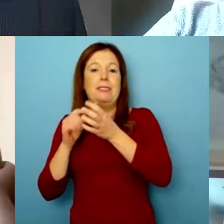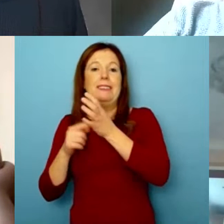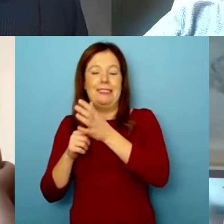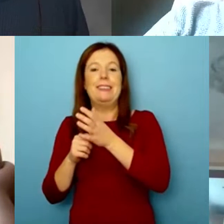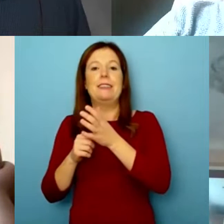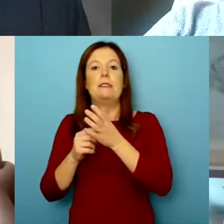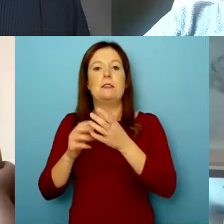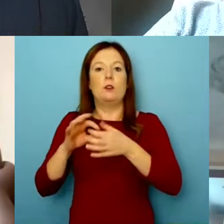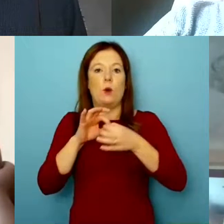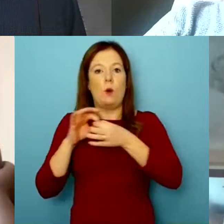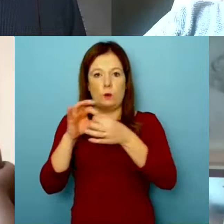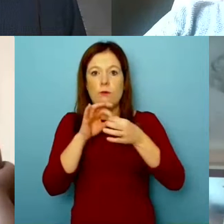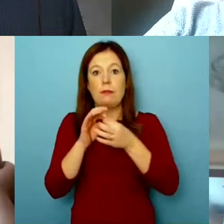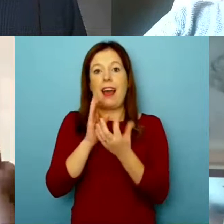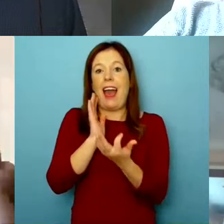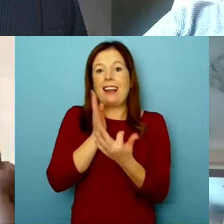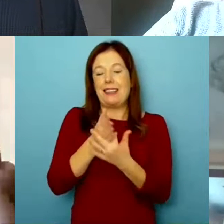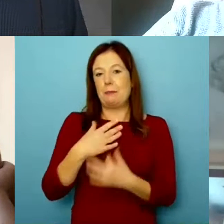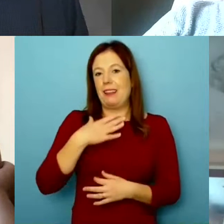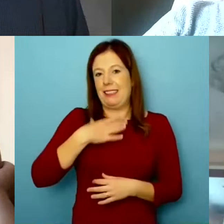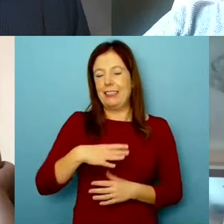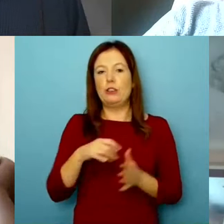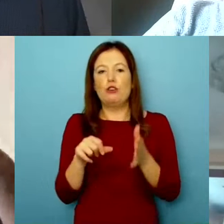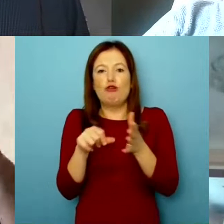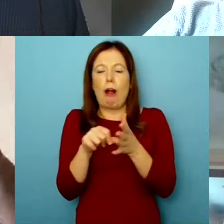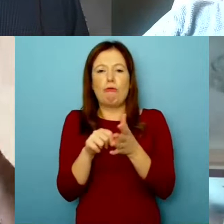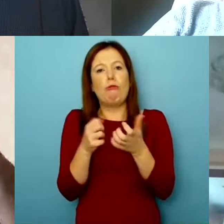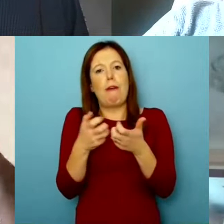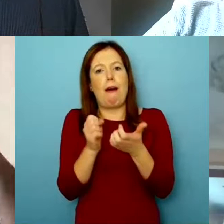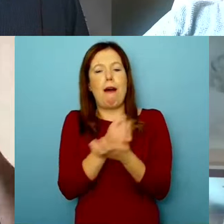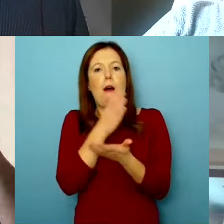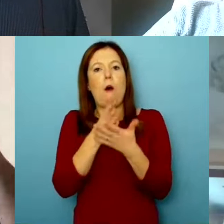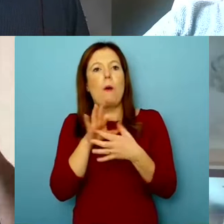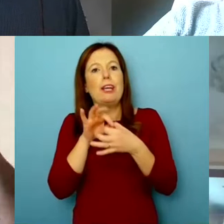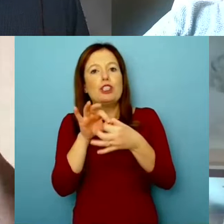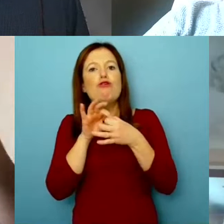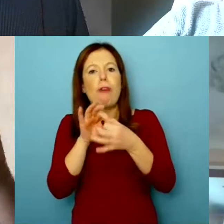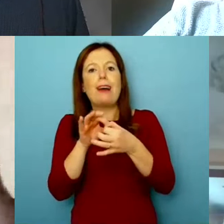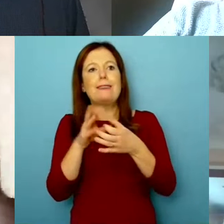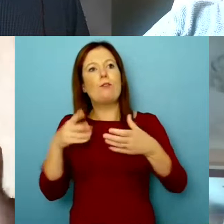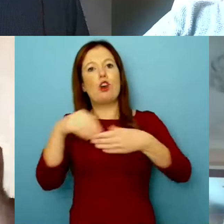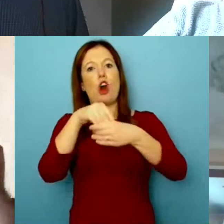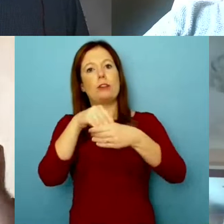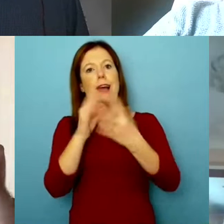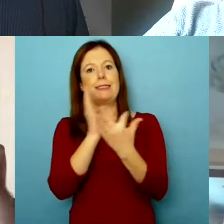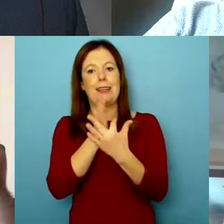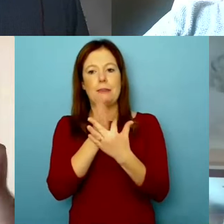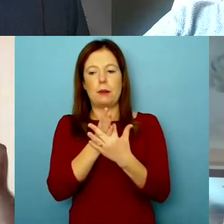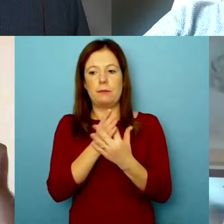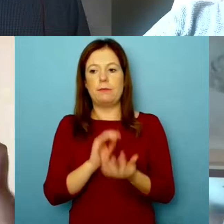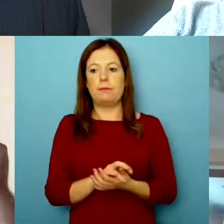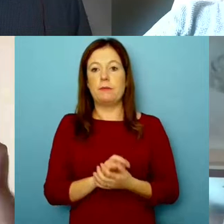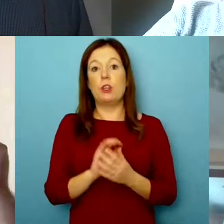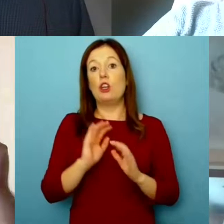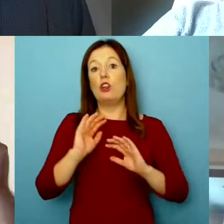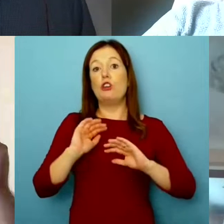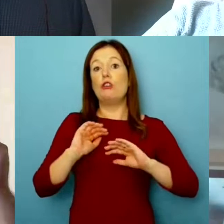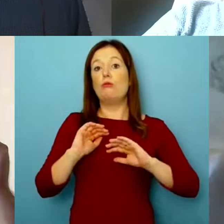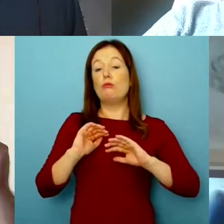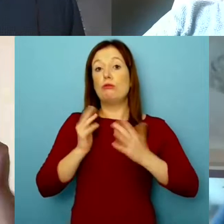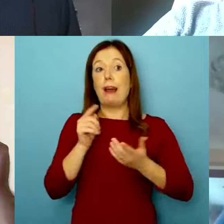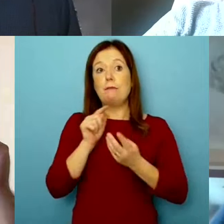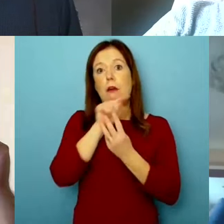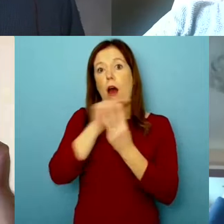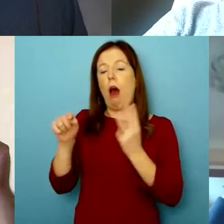Association. We're addressing accessible needs and the challenges of how to make interactive content accessible. The presenters will explain what's currently